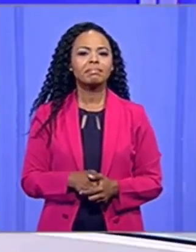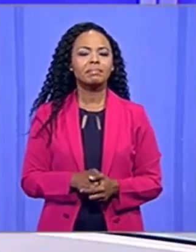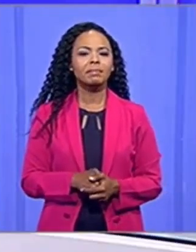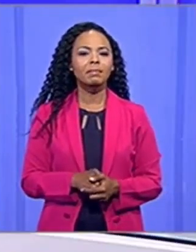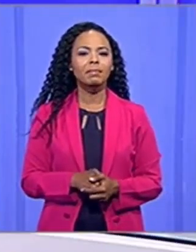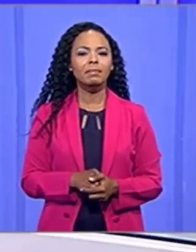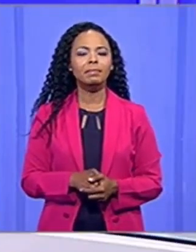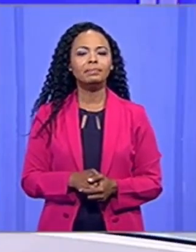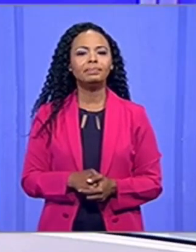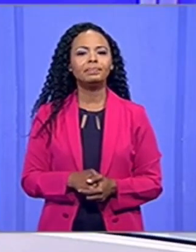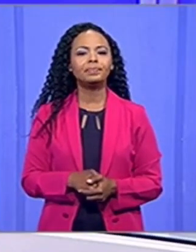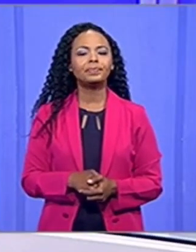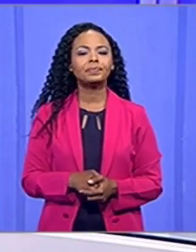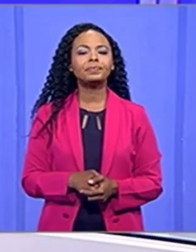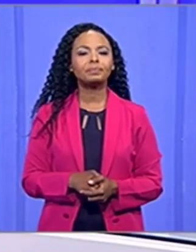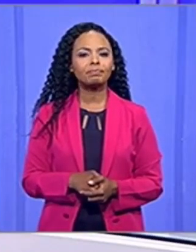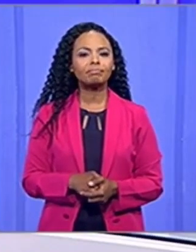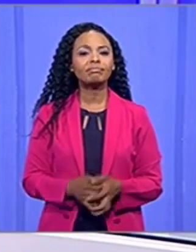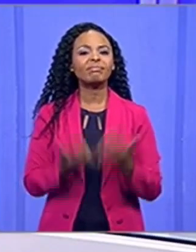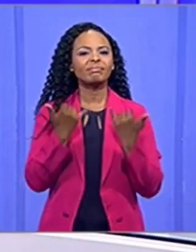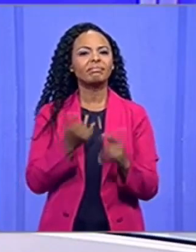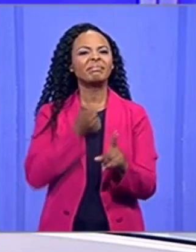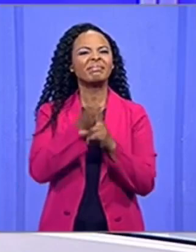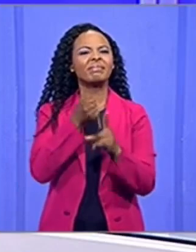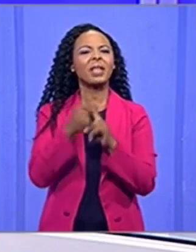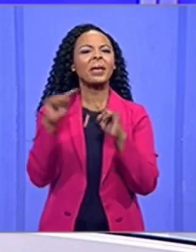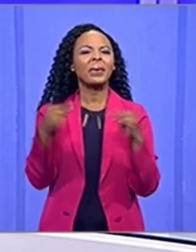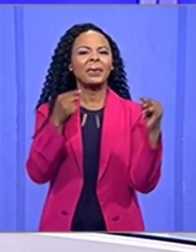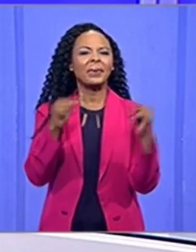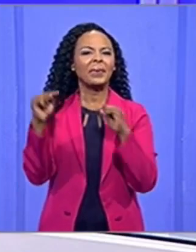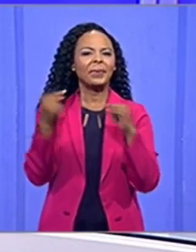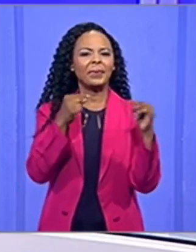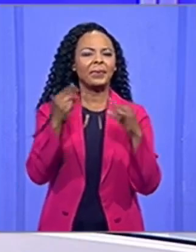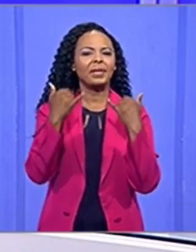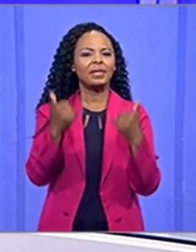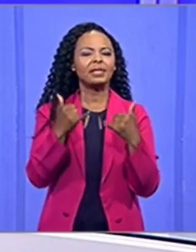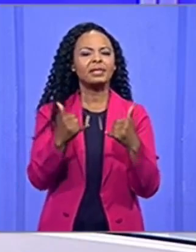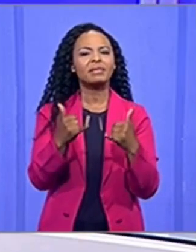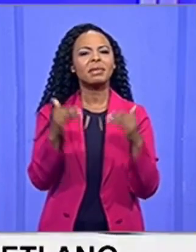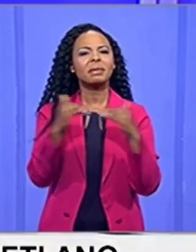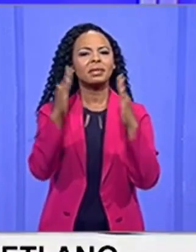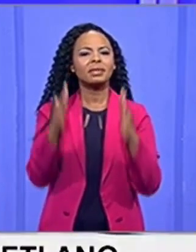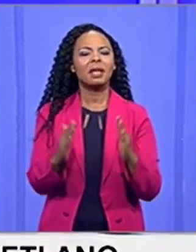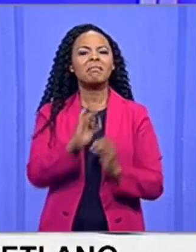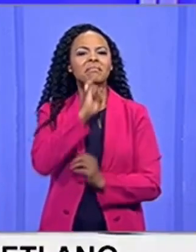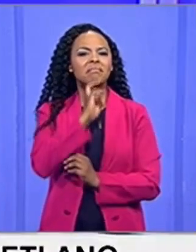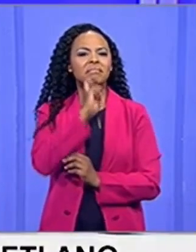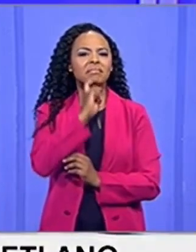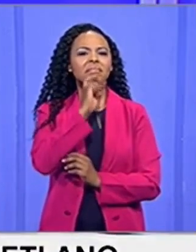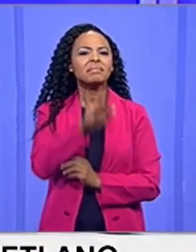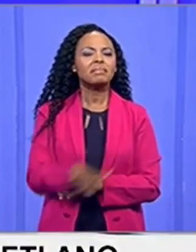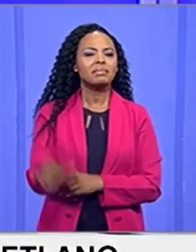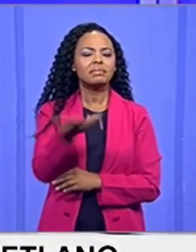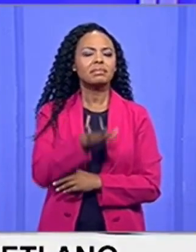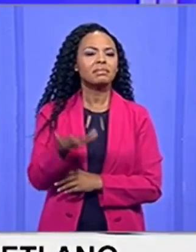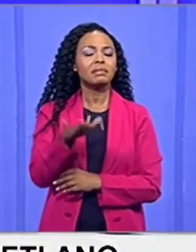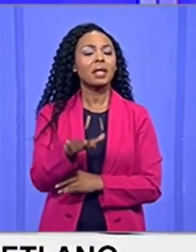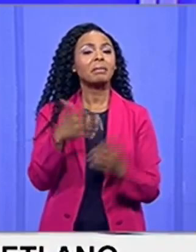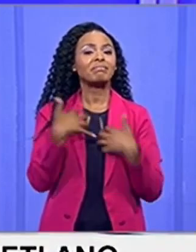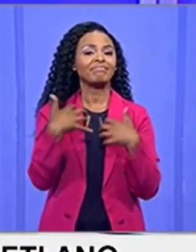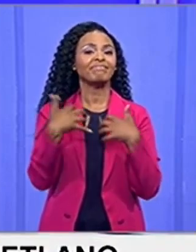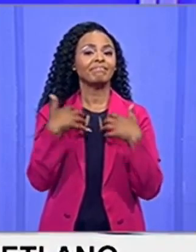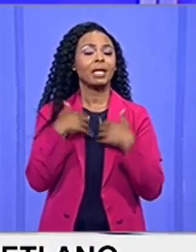Fa re tswela pele go lwelwa ga boetapele jwa matlo a le mmalwa a dintlo tsa segosi e santse le tlhobaboroko e kgolo